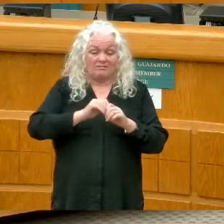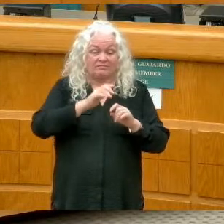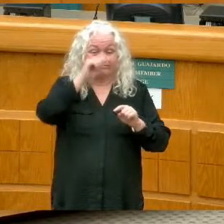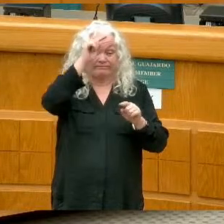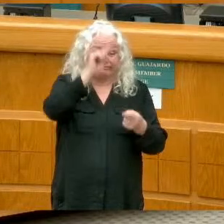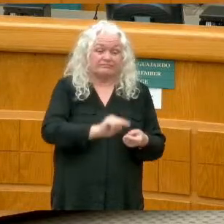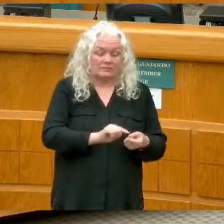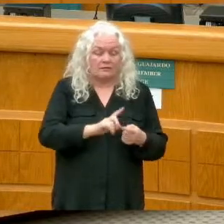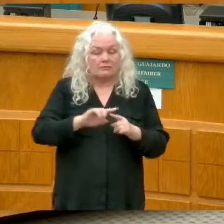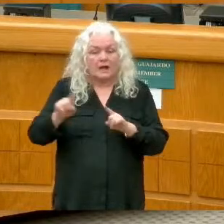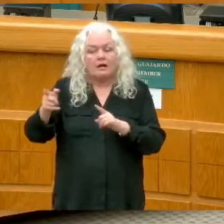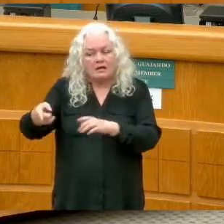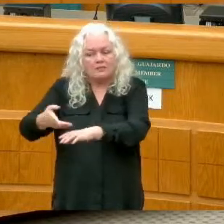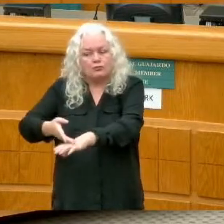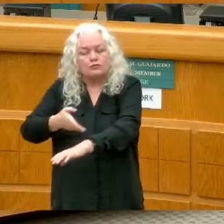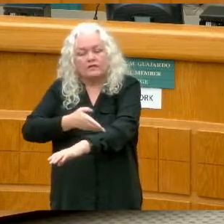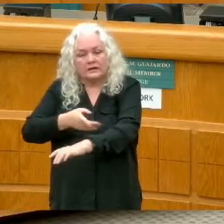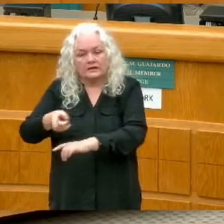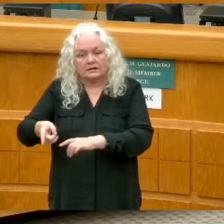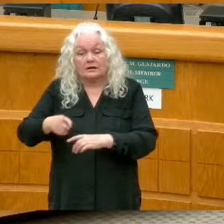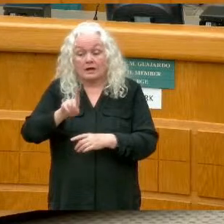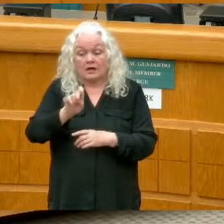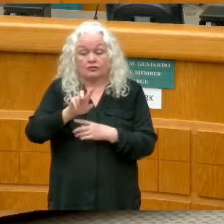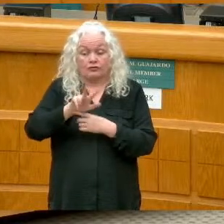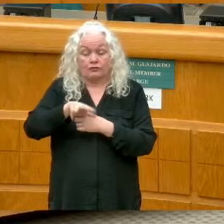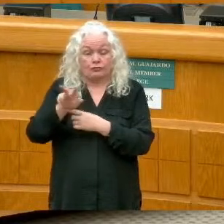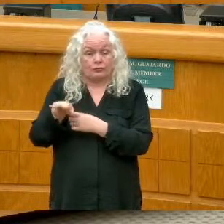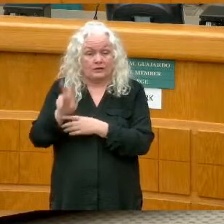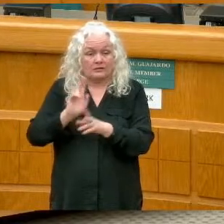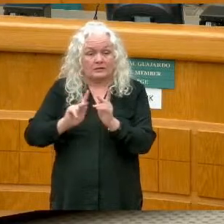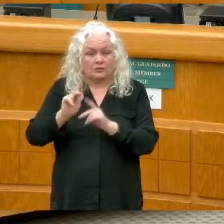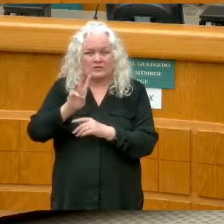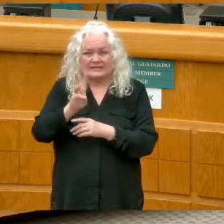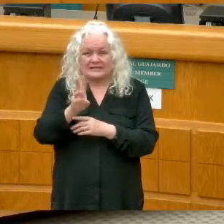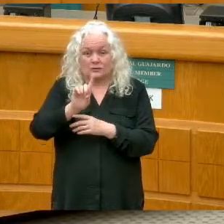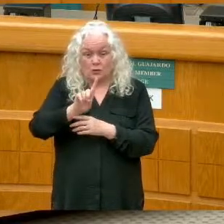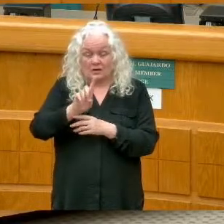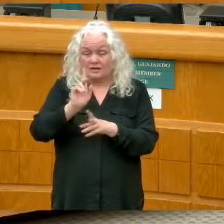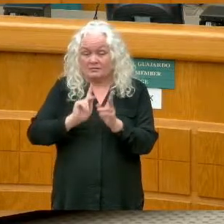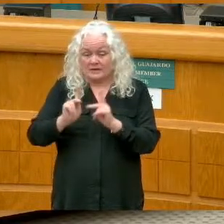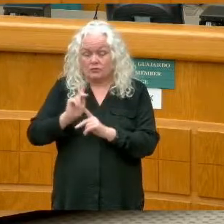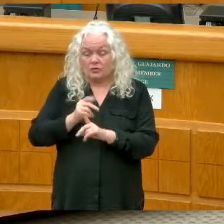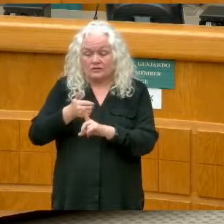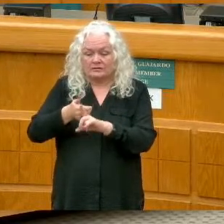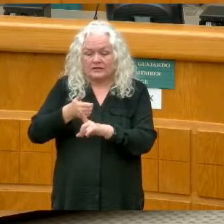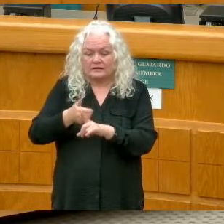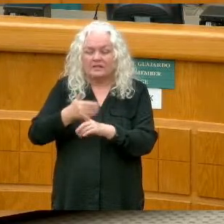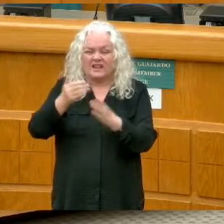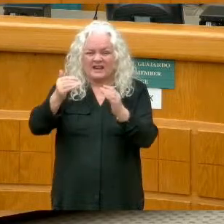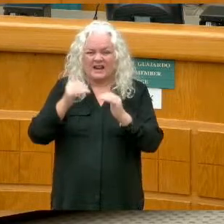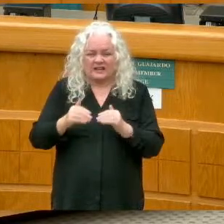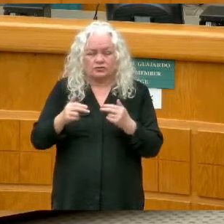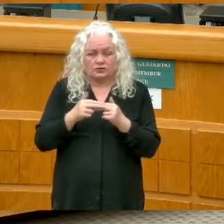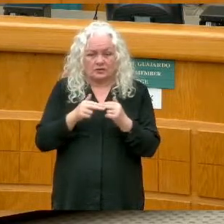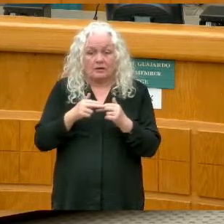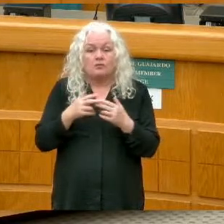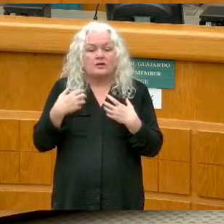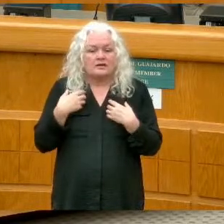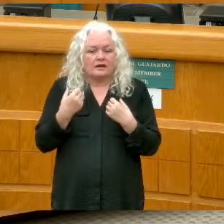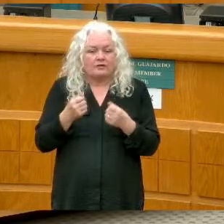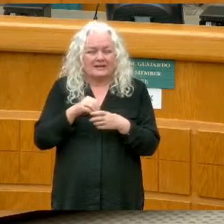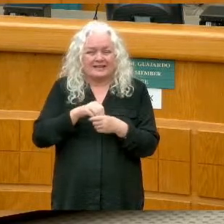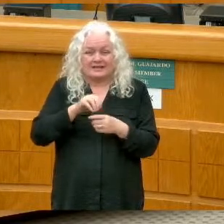improvement. And of the 133, 61 of those persons on this next chart are recovering